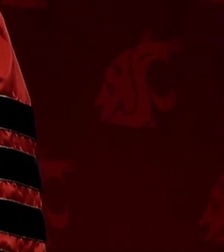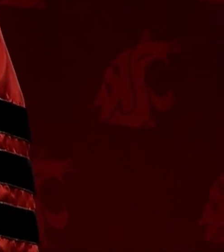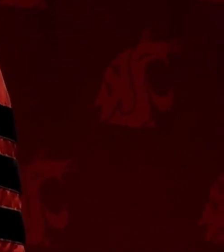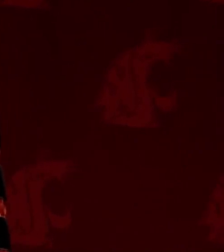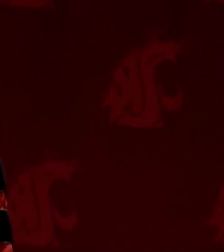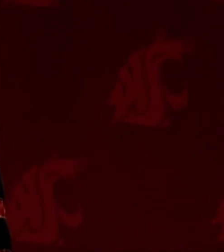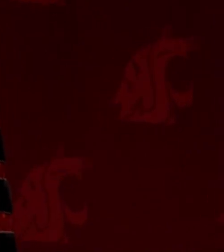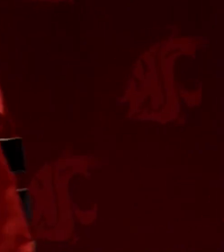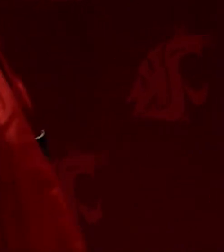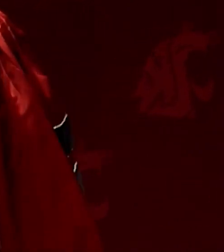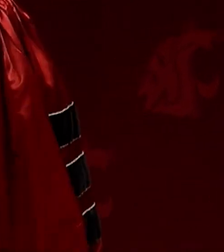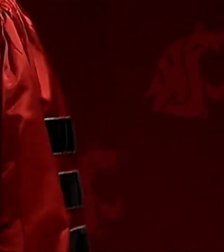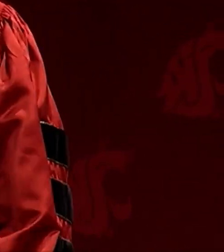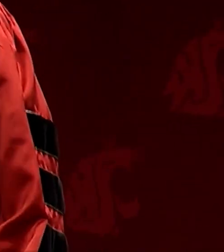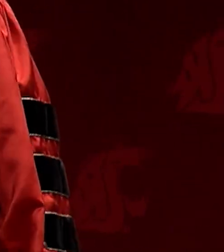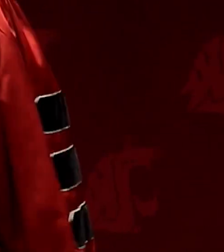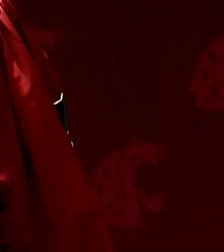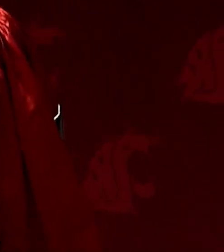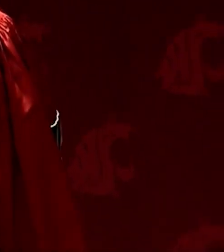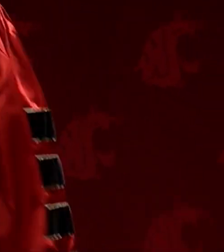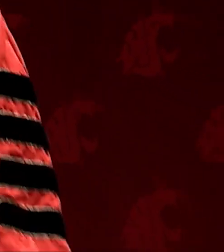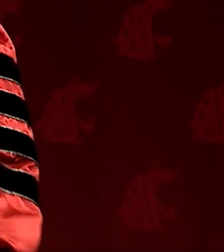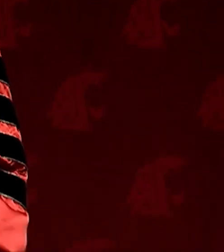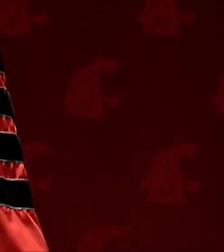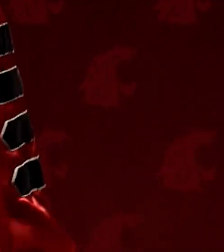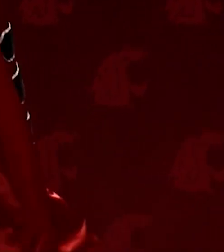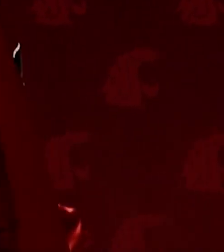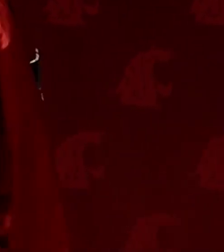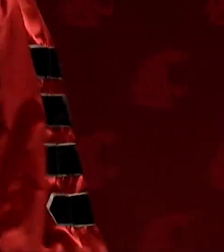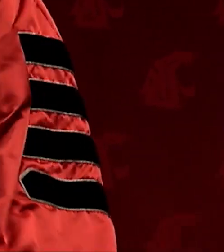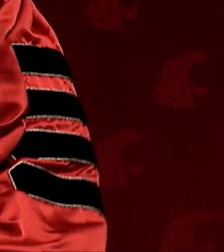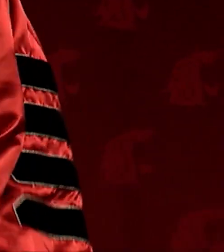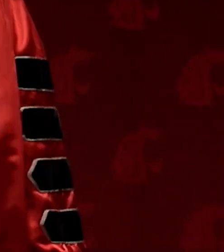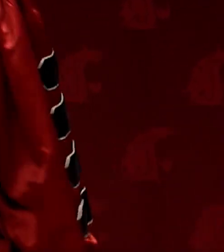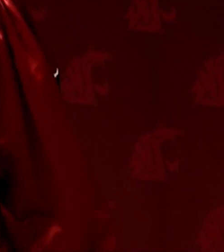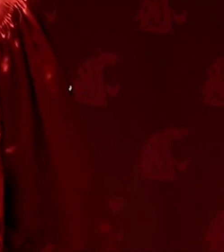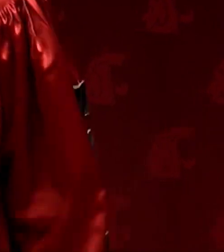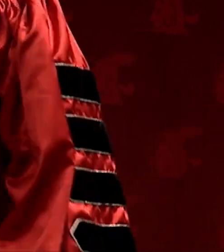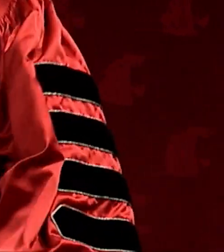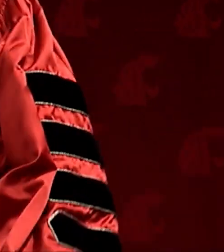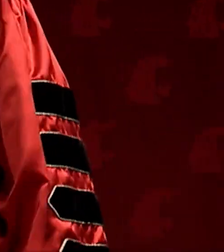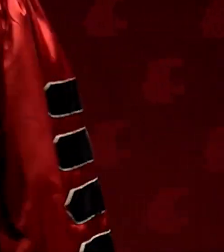Kirk Schultz, President of Washington State University.